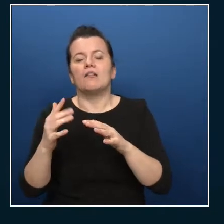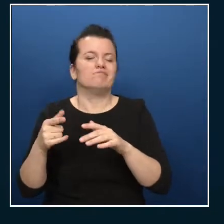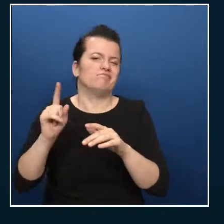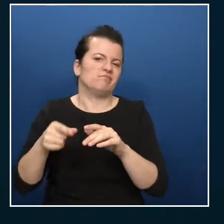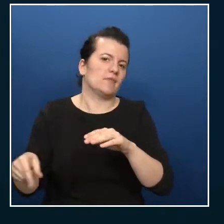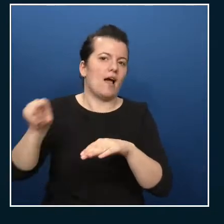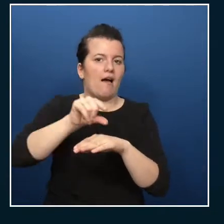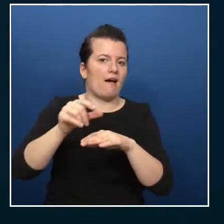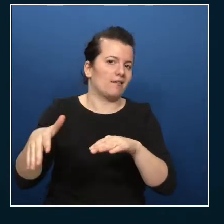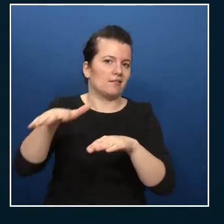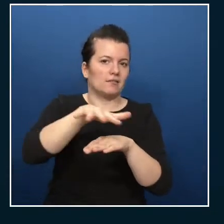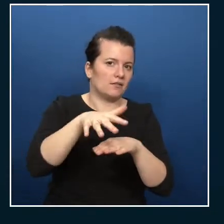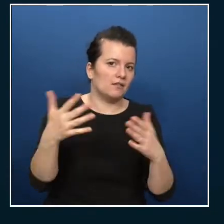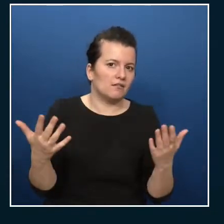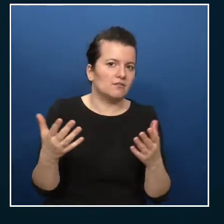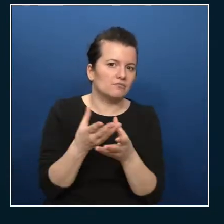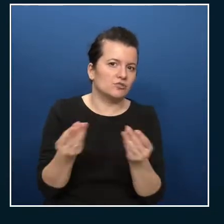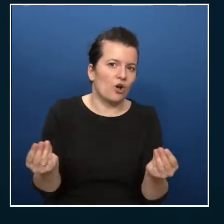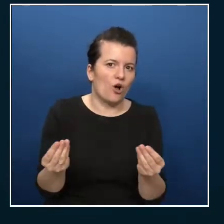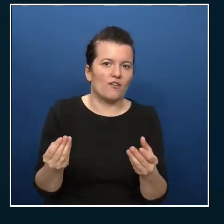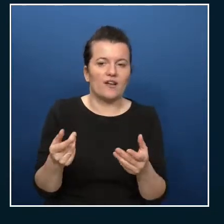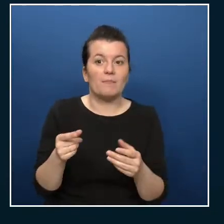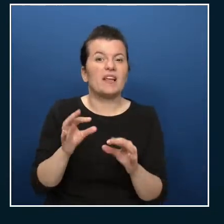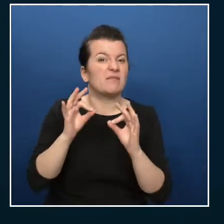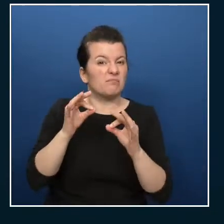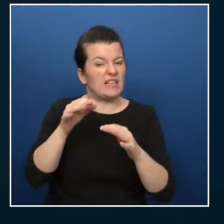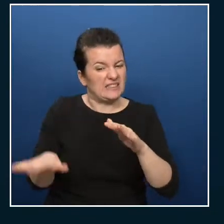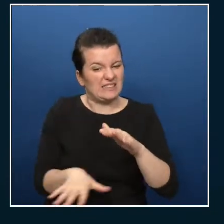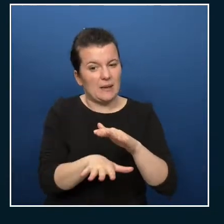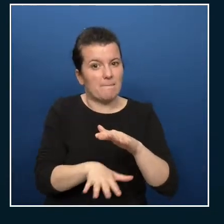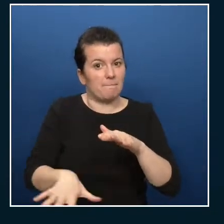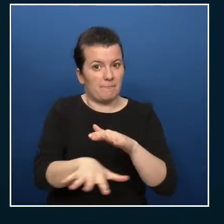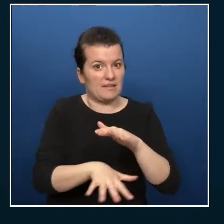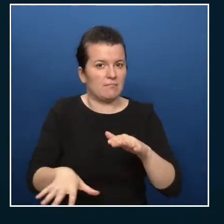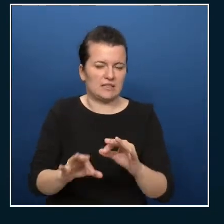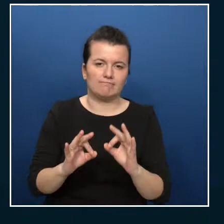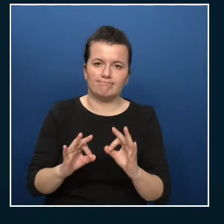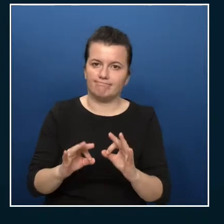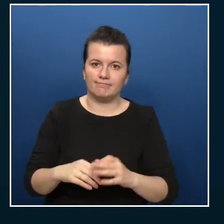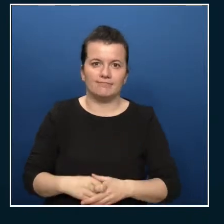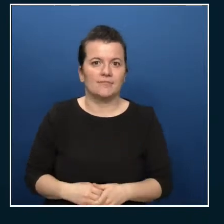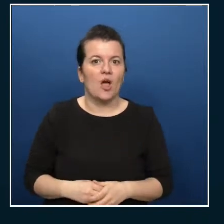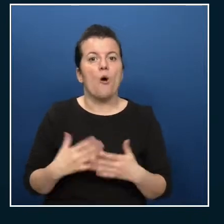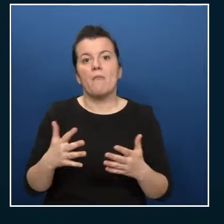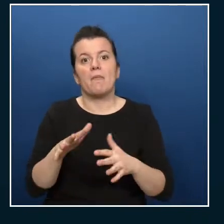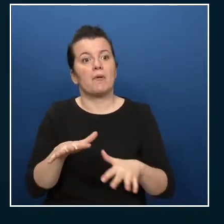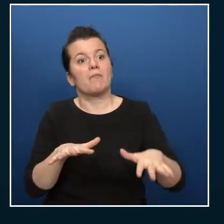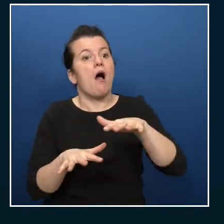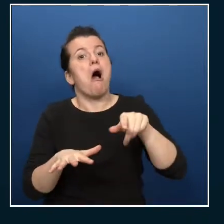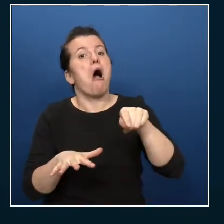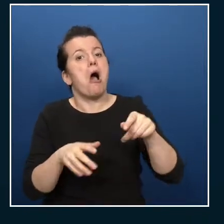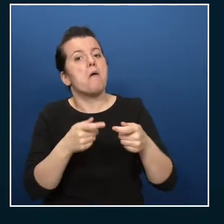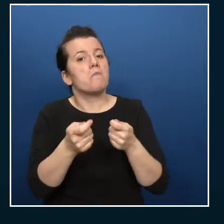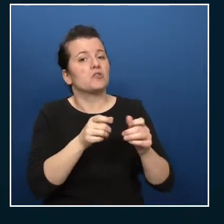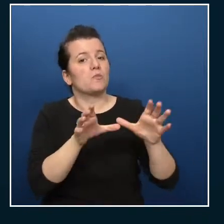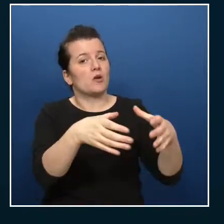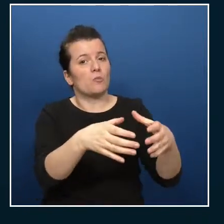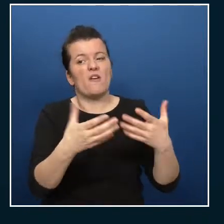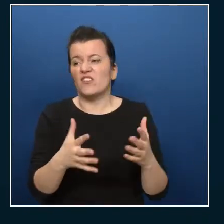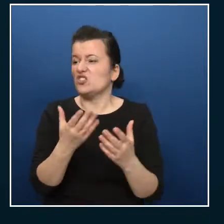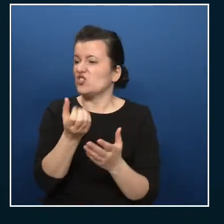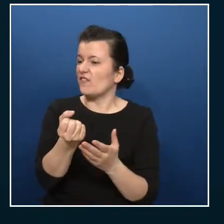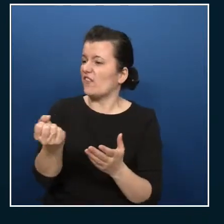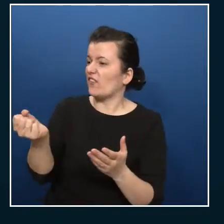to solve this? Okay, I think we can do it like that. Or maybe we have to create another management group next to all the stuff we already have, because this is like an